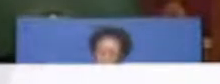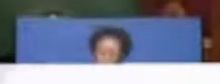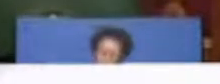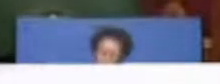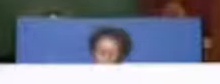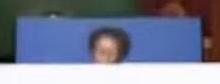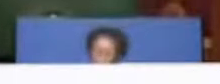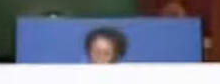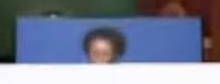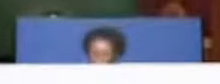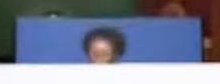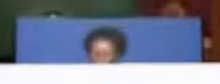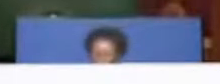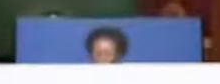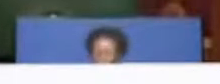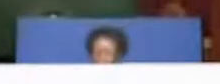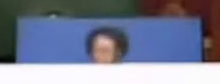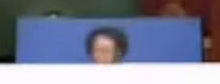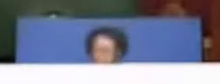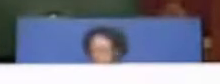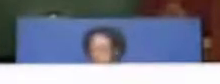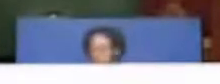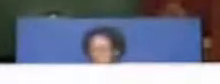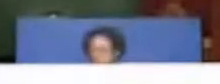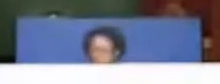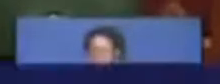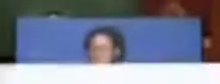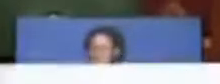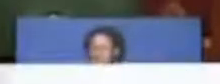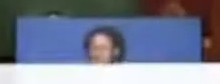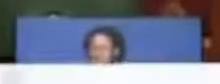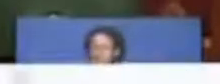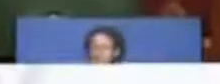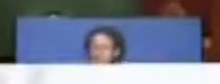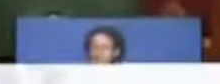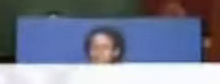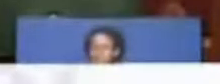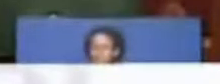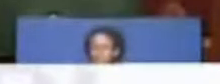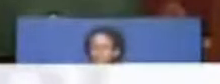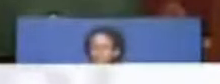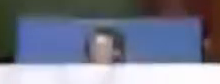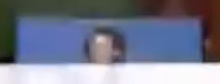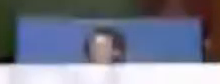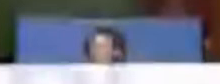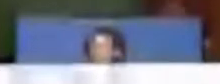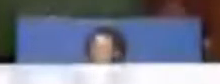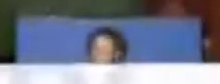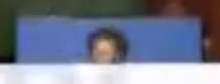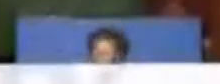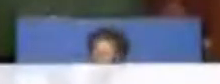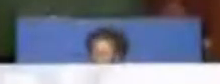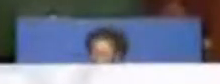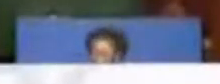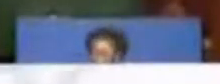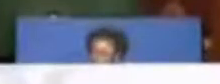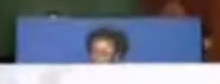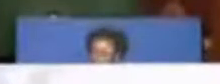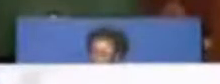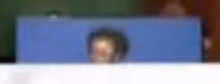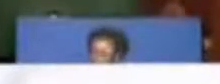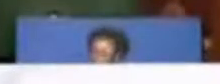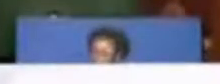purchase locally manufactured vehicles. This was expected to sustain the operations of local motor